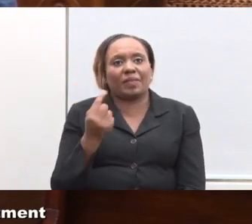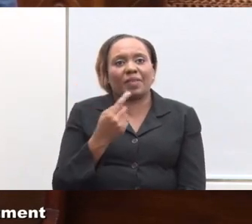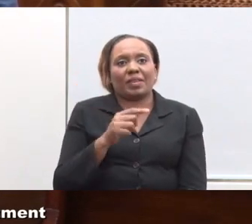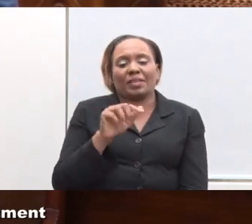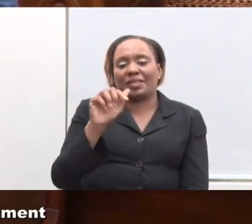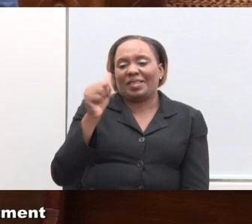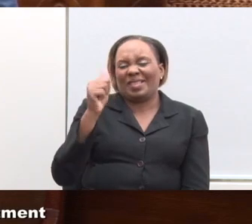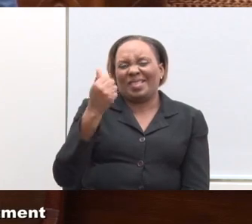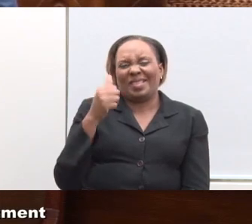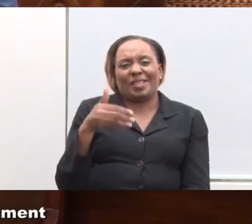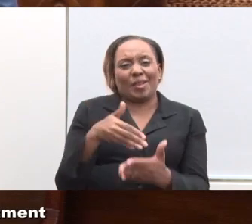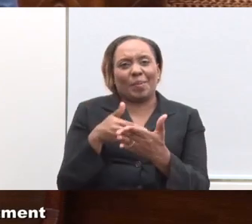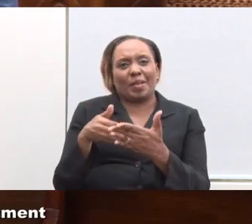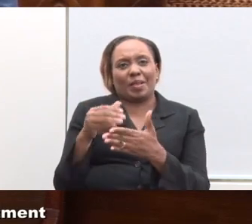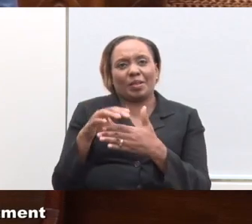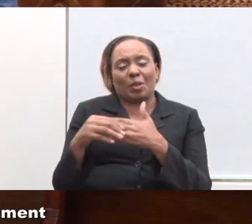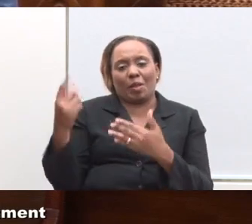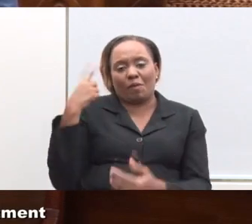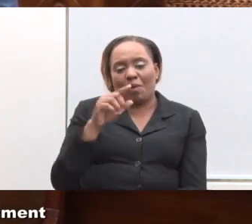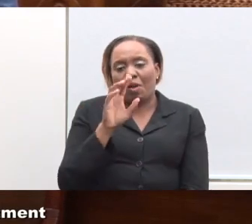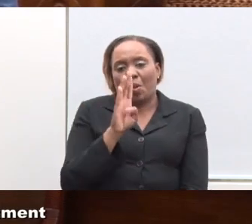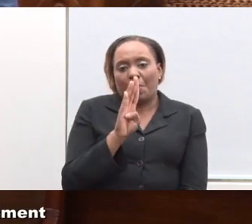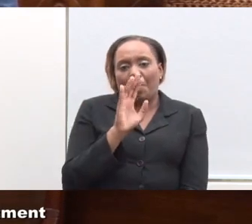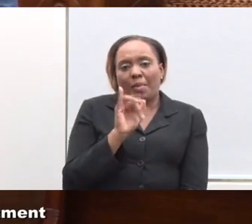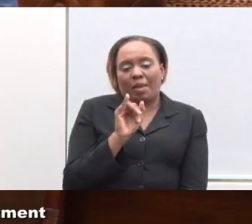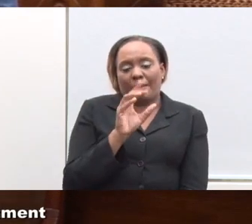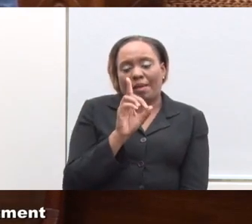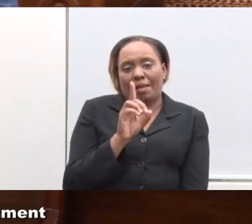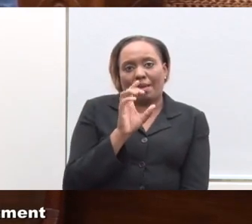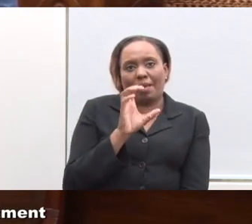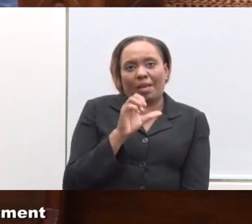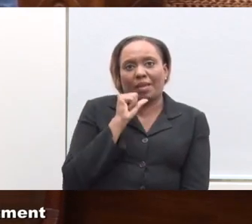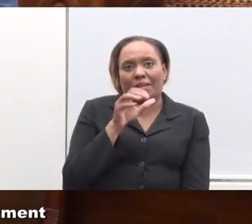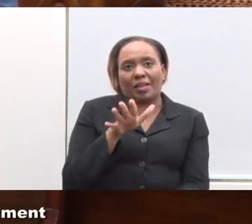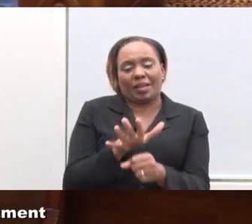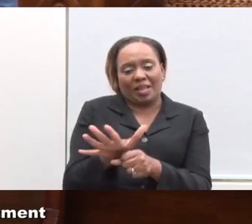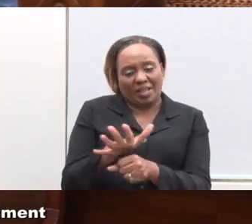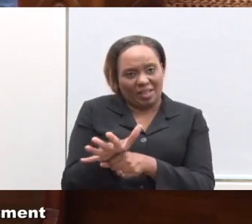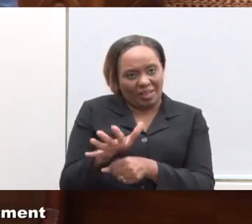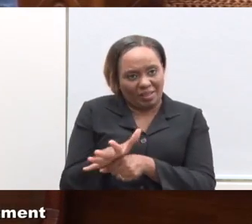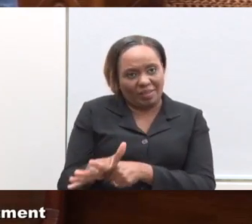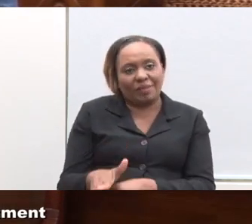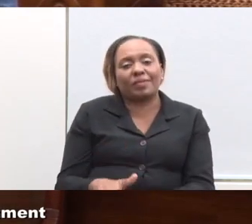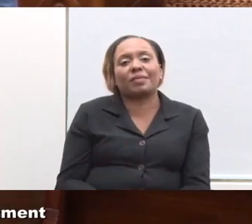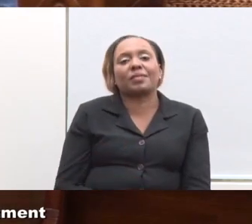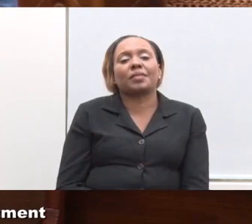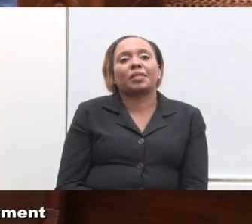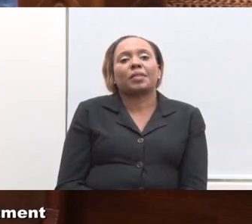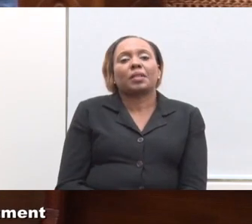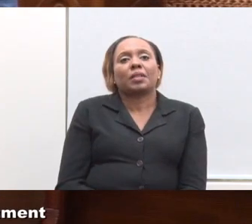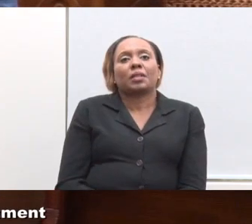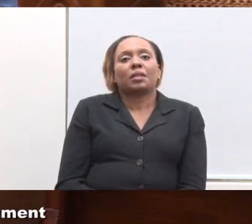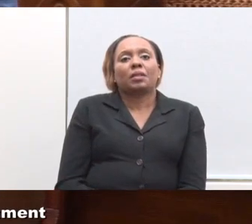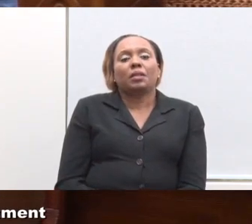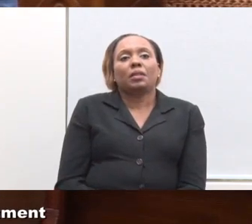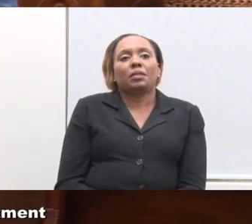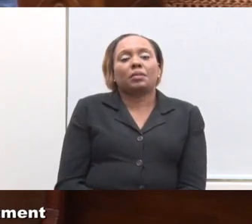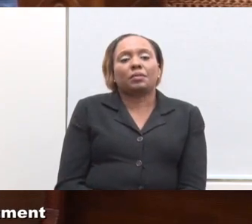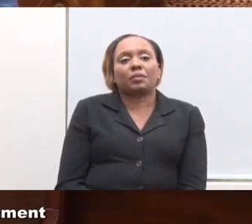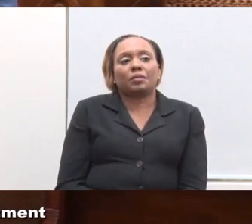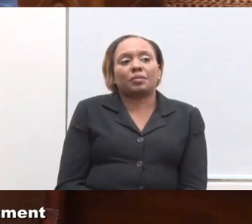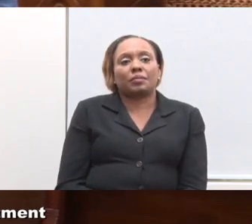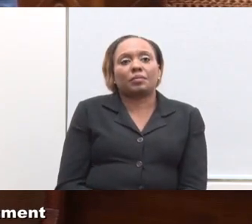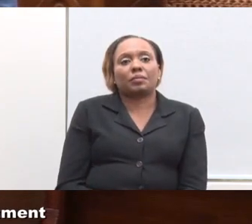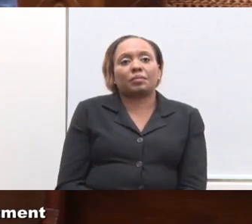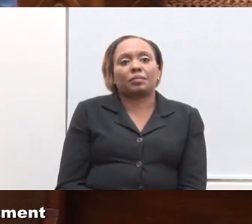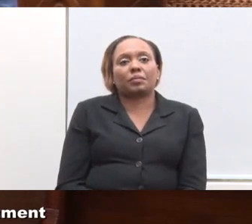that I'm allocating to the BIDC is not sufficient, but we are also going to relook the rules